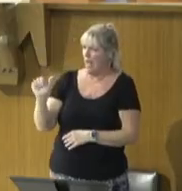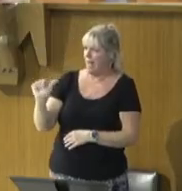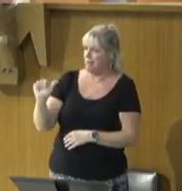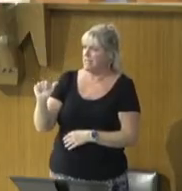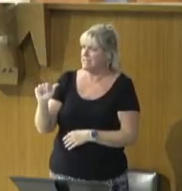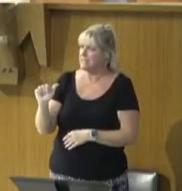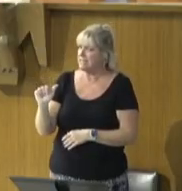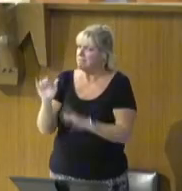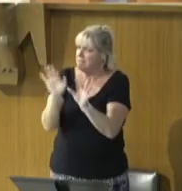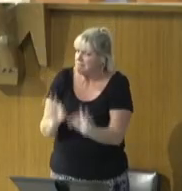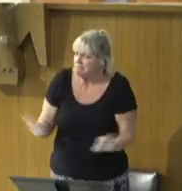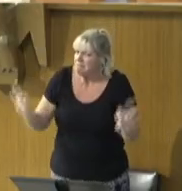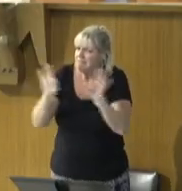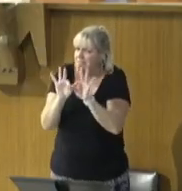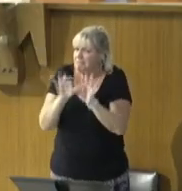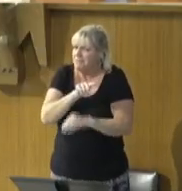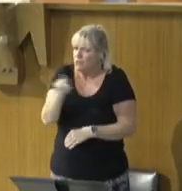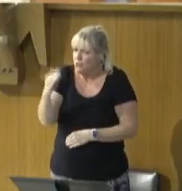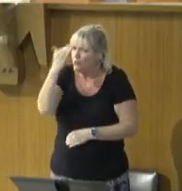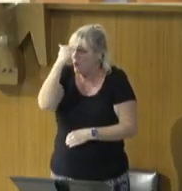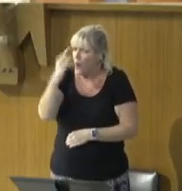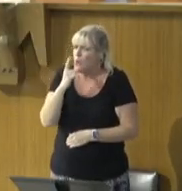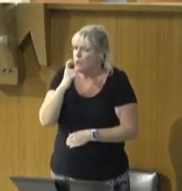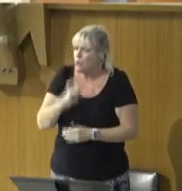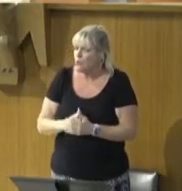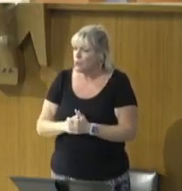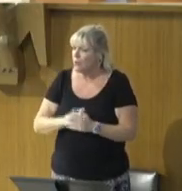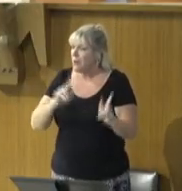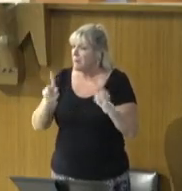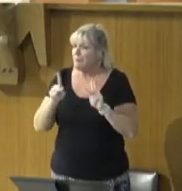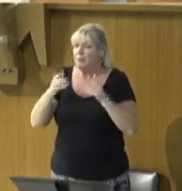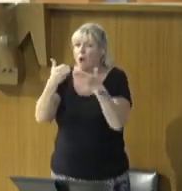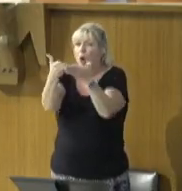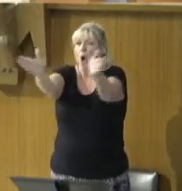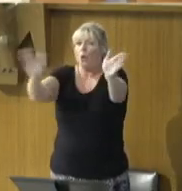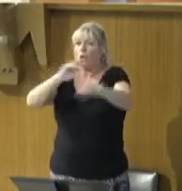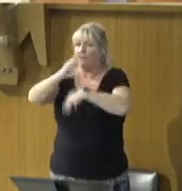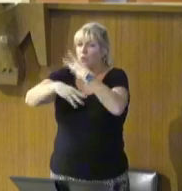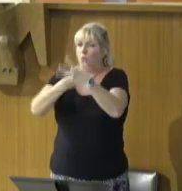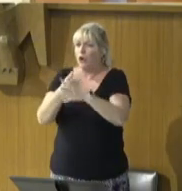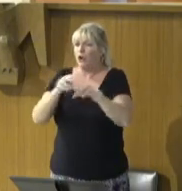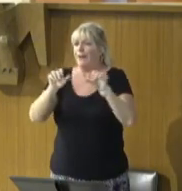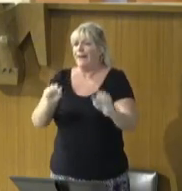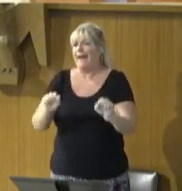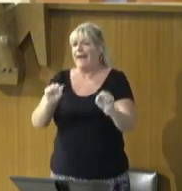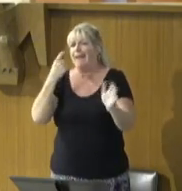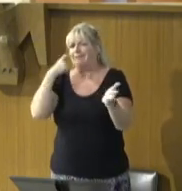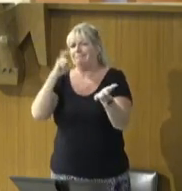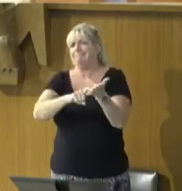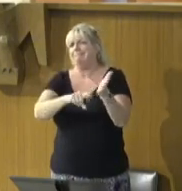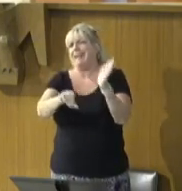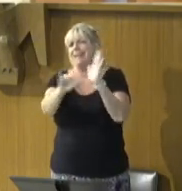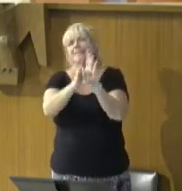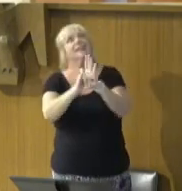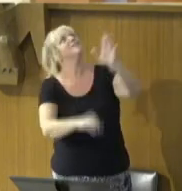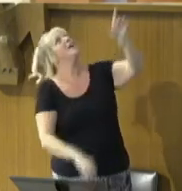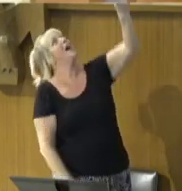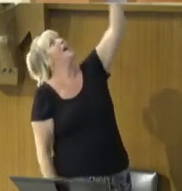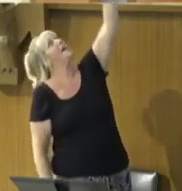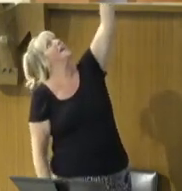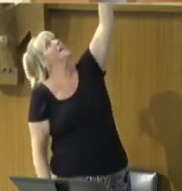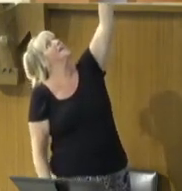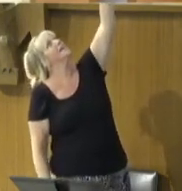all have to know about them. People across the world would be able to identify the gentleman in this picture